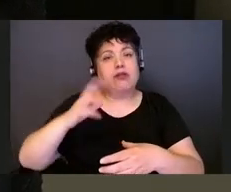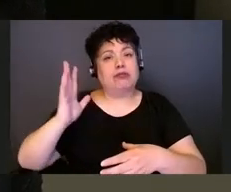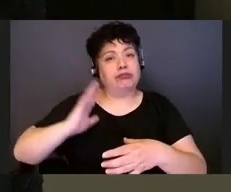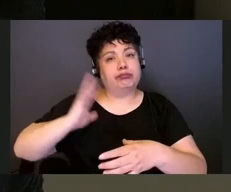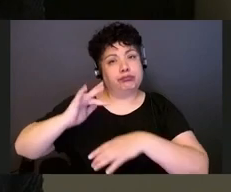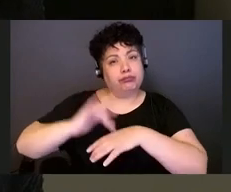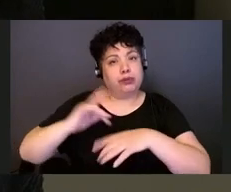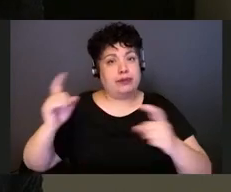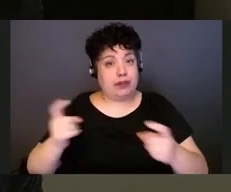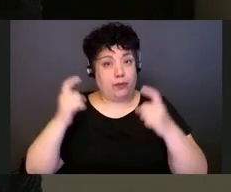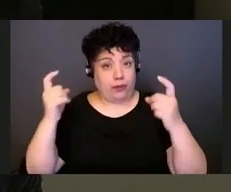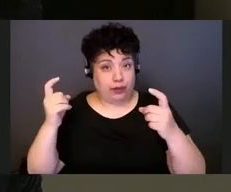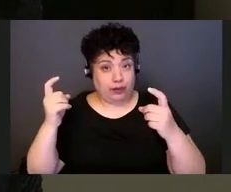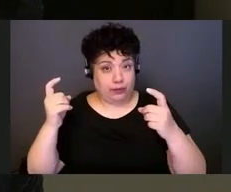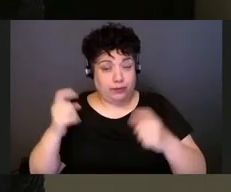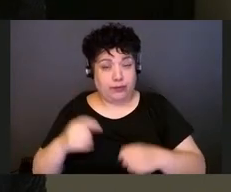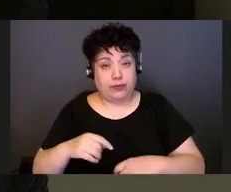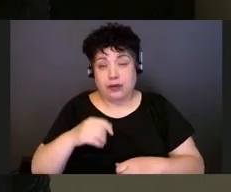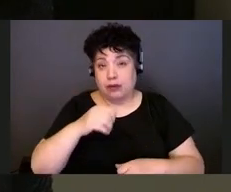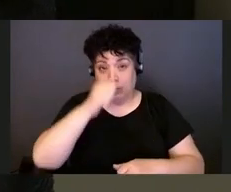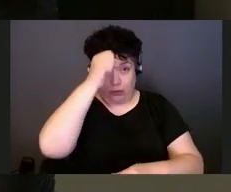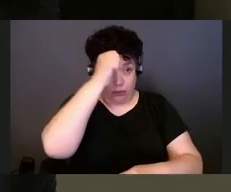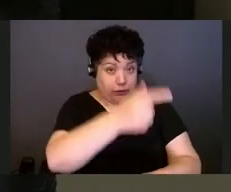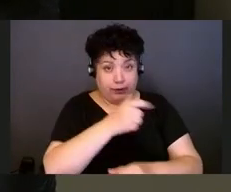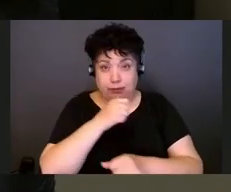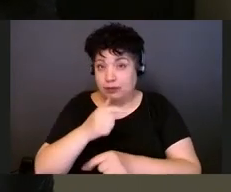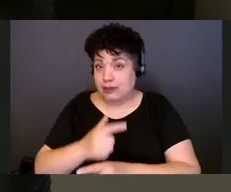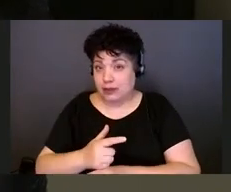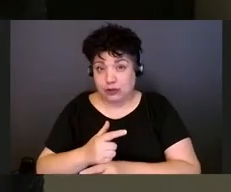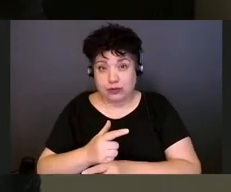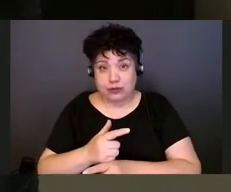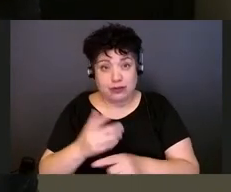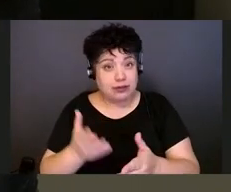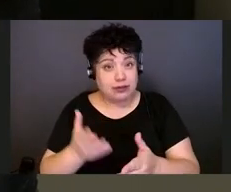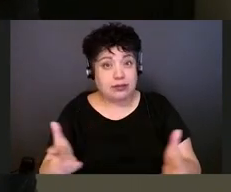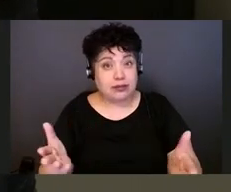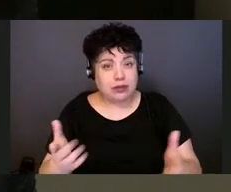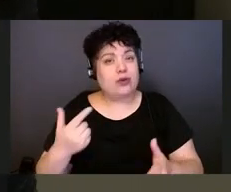My dear brothers and sisters, we are the